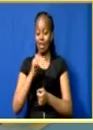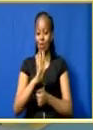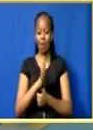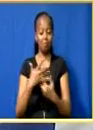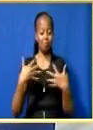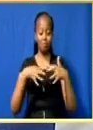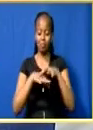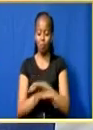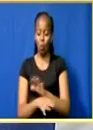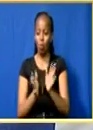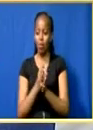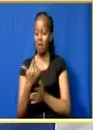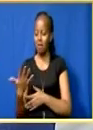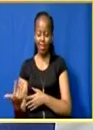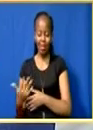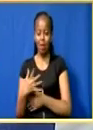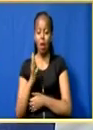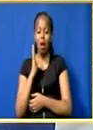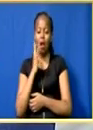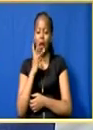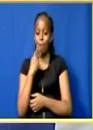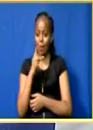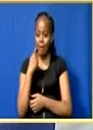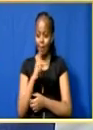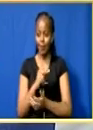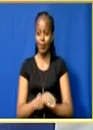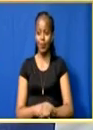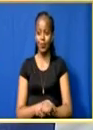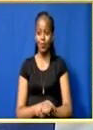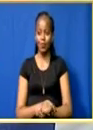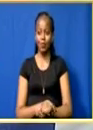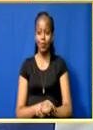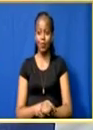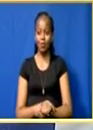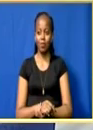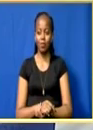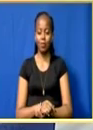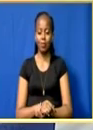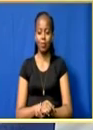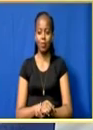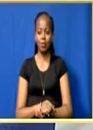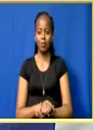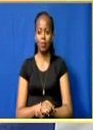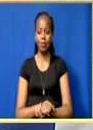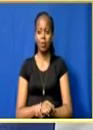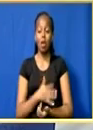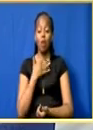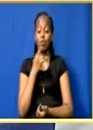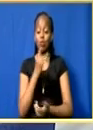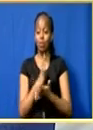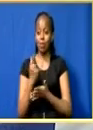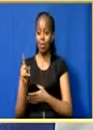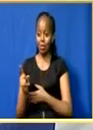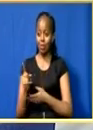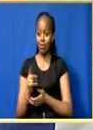mixed with everything. It matches. I wish I wore pink. Yes. It matches with everything. Now, let yeah. me tell you. What's this